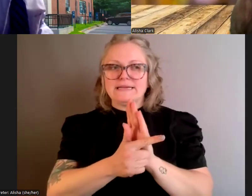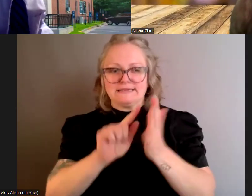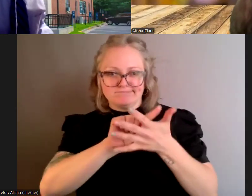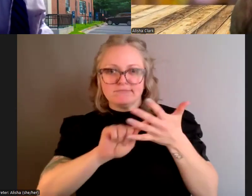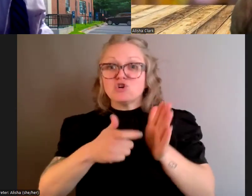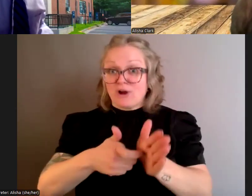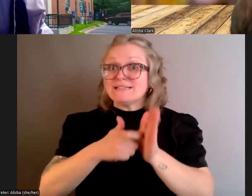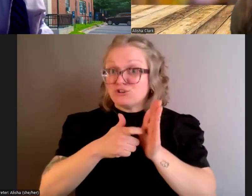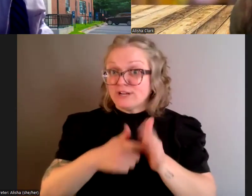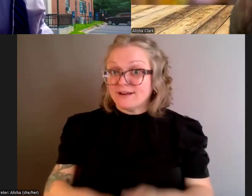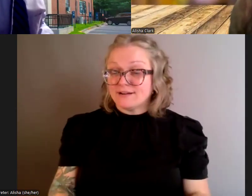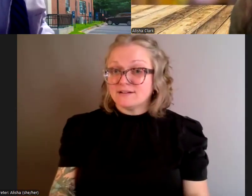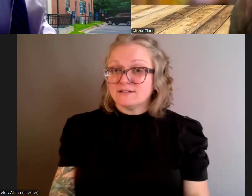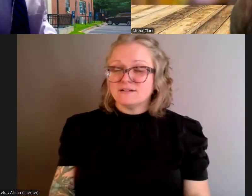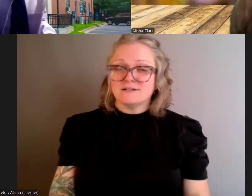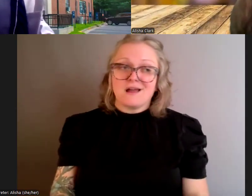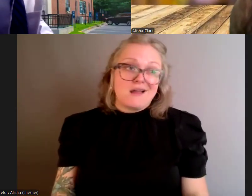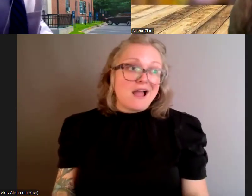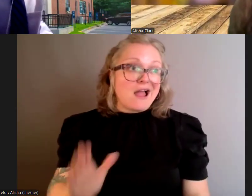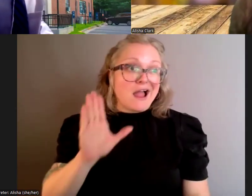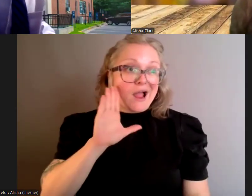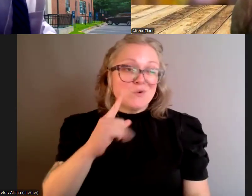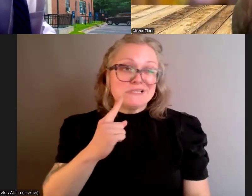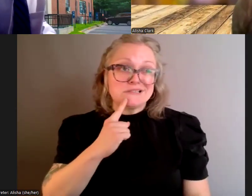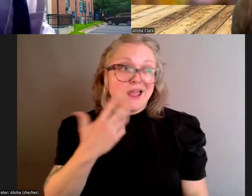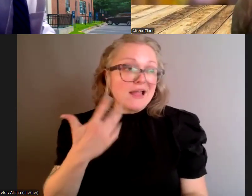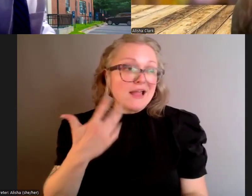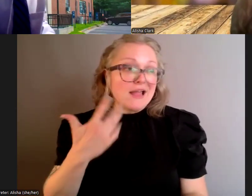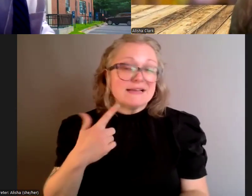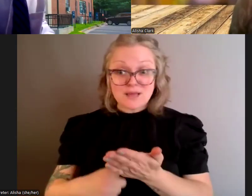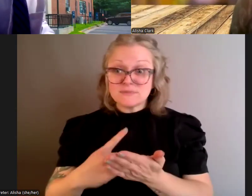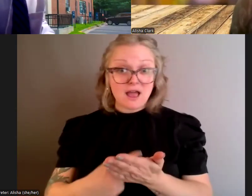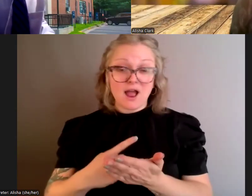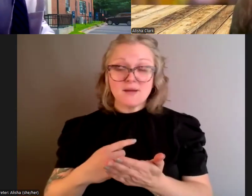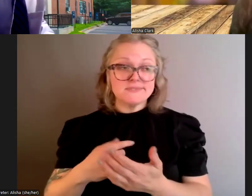criteria. You know, I would say that sometimes,